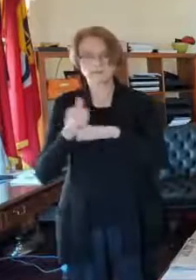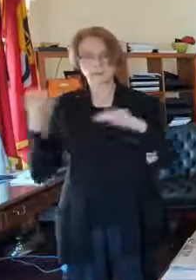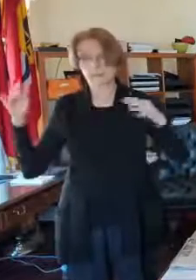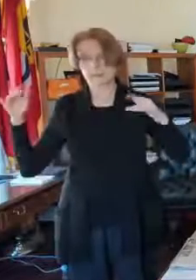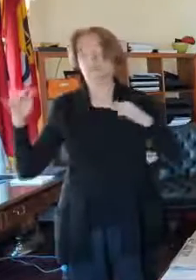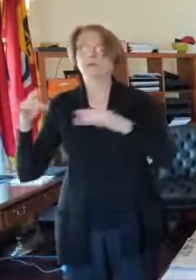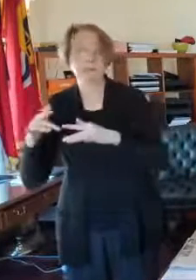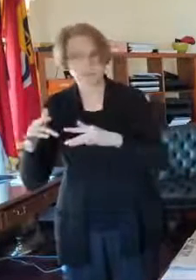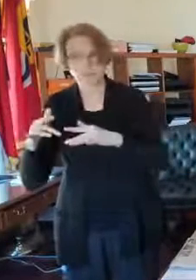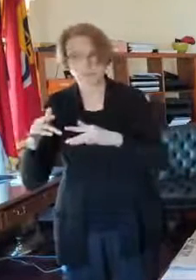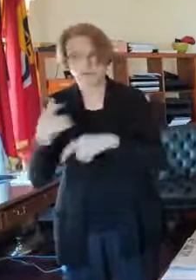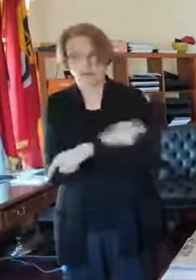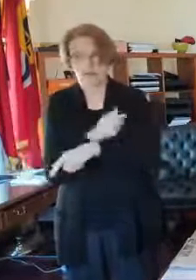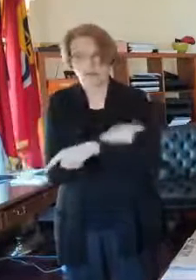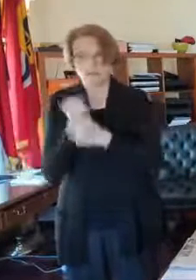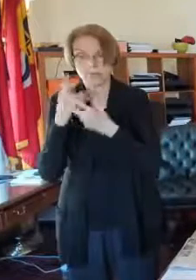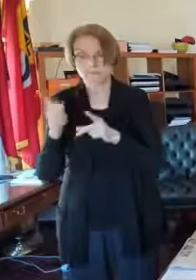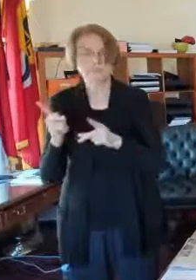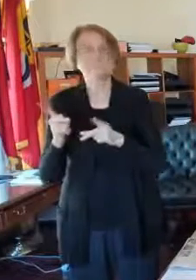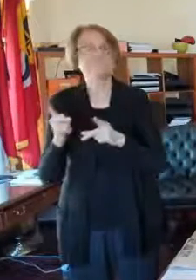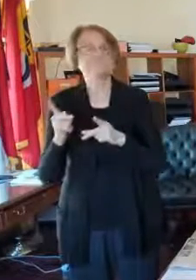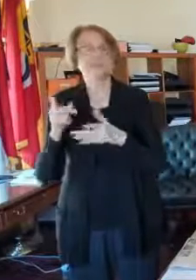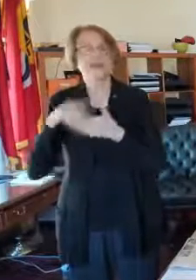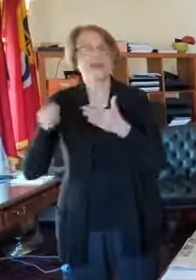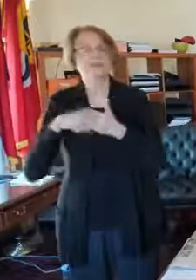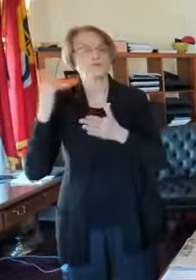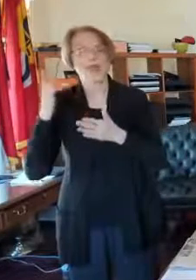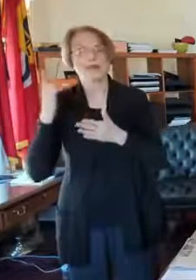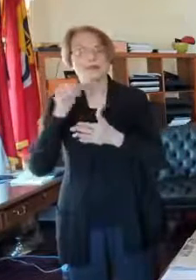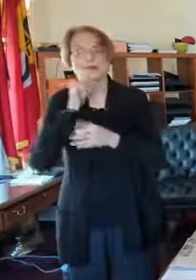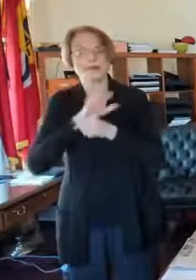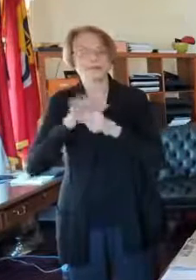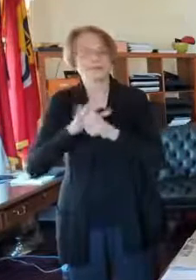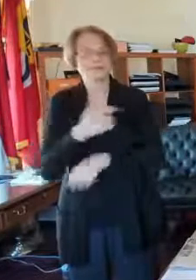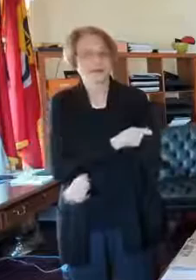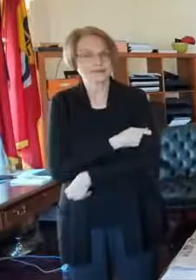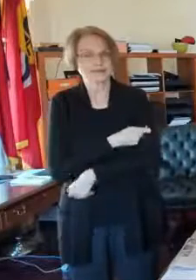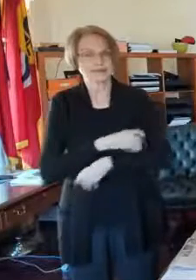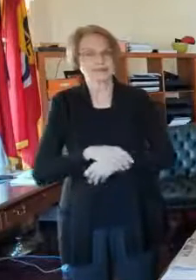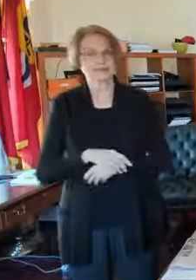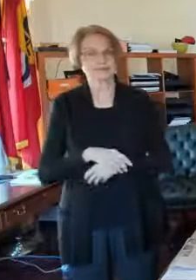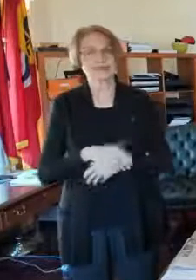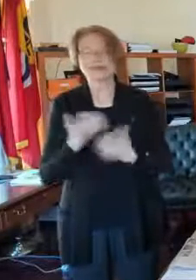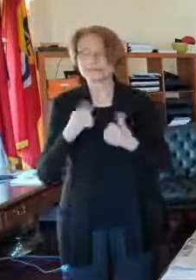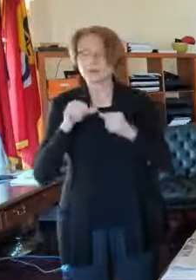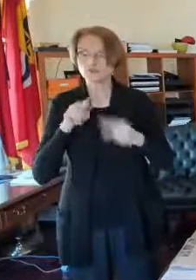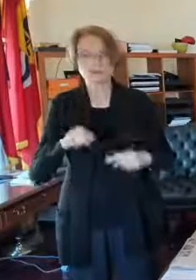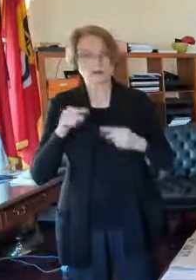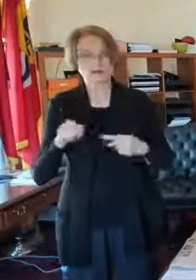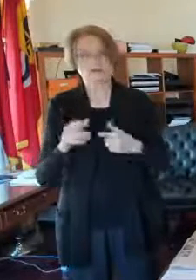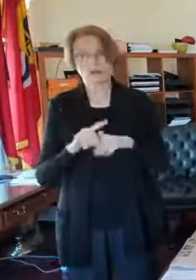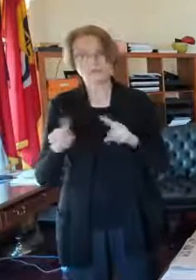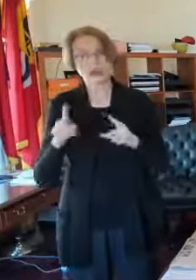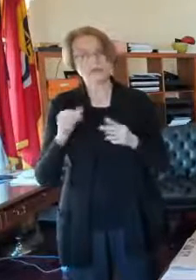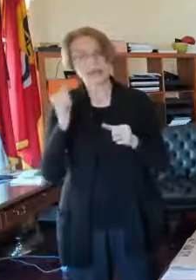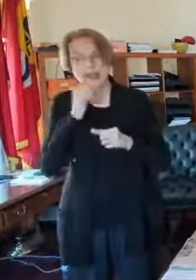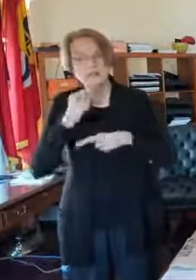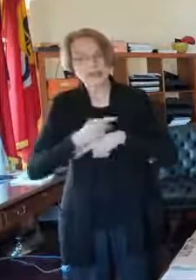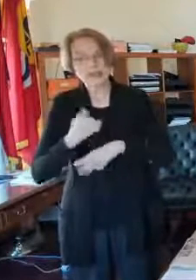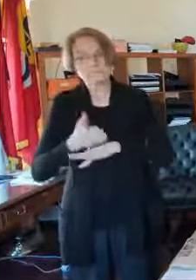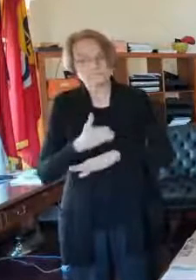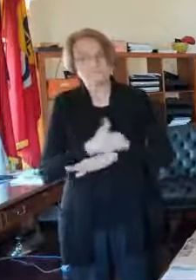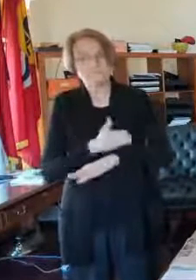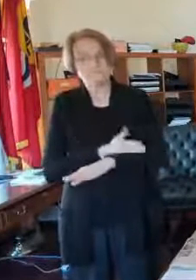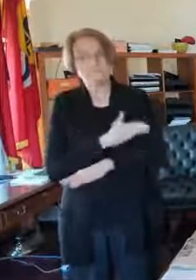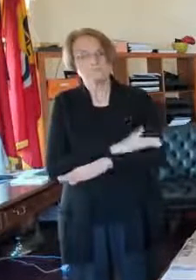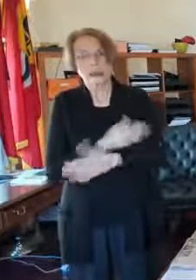vaccine to do it. So this is a struggle everywhere, but it's a day-to-day thing. It's better today than it was a week ago when I visited with you